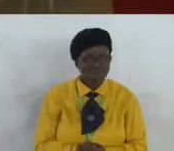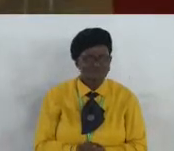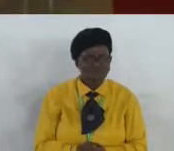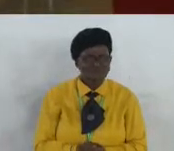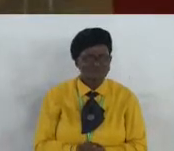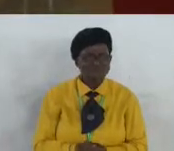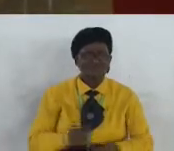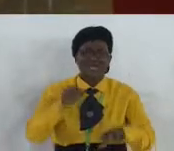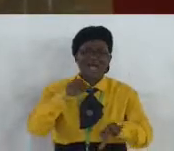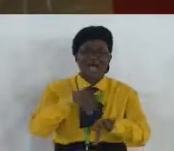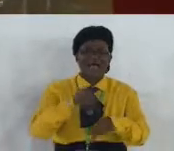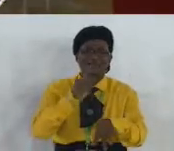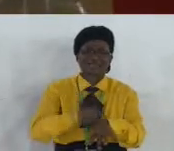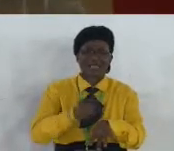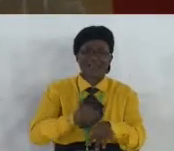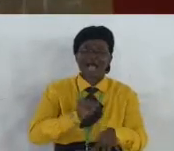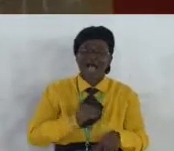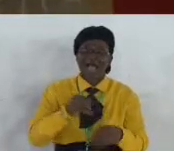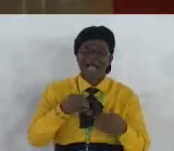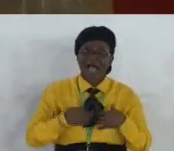Occasionally, I have some friends